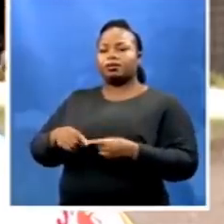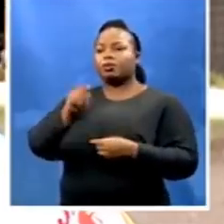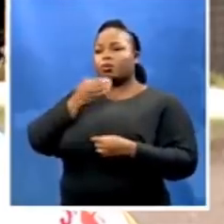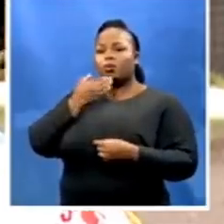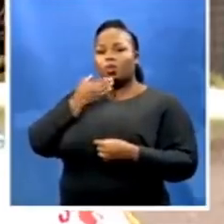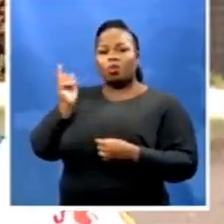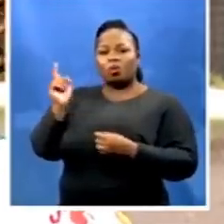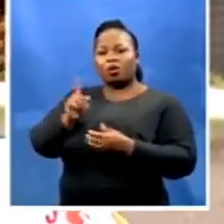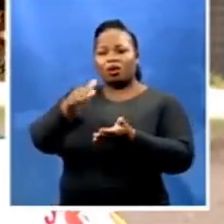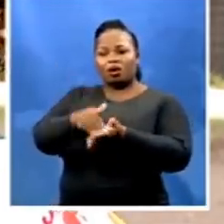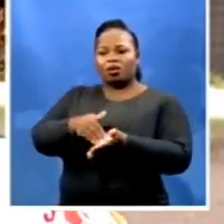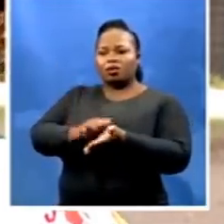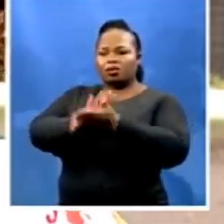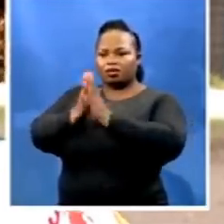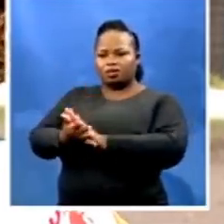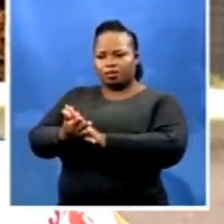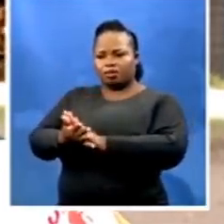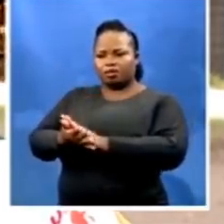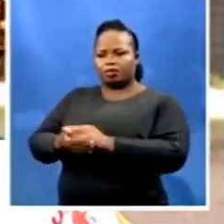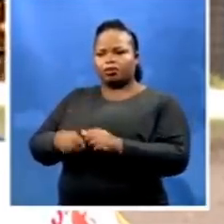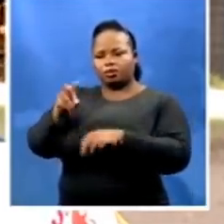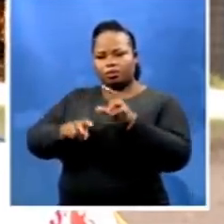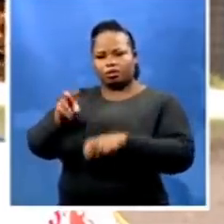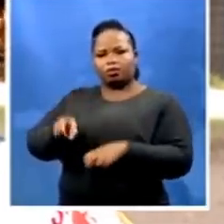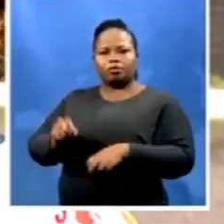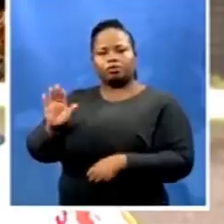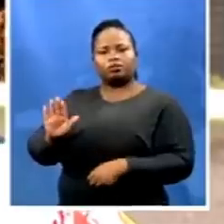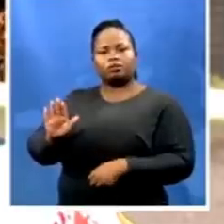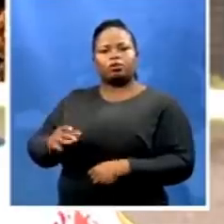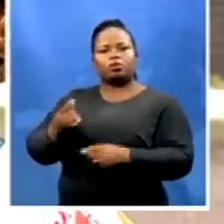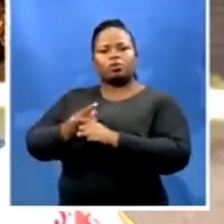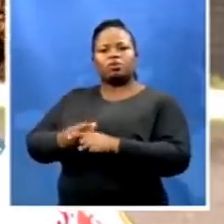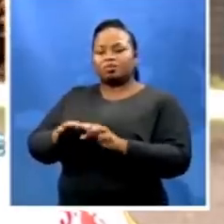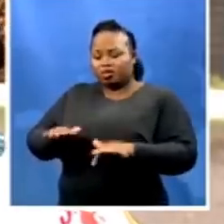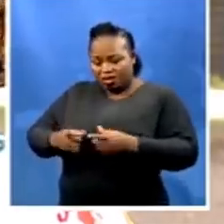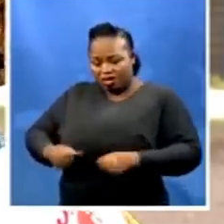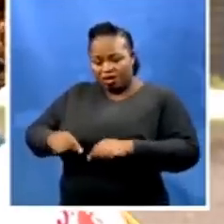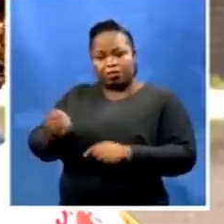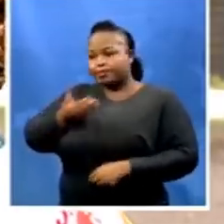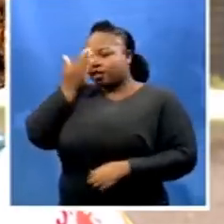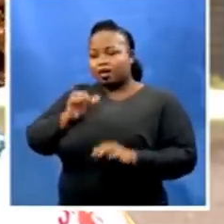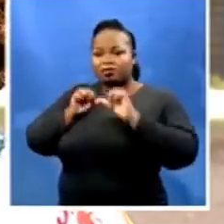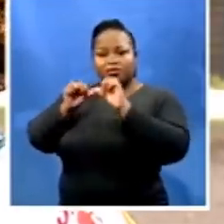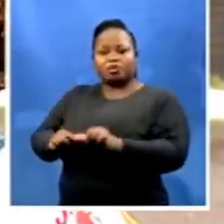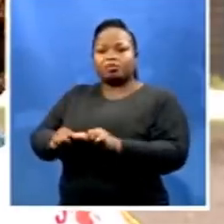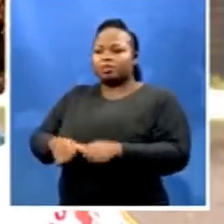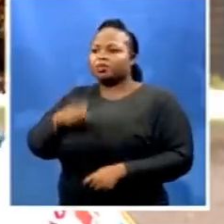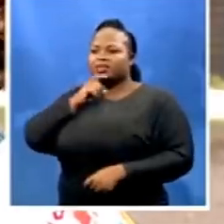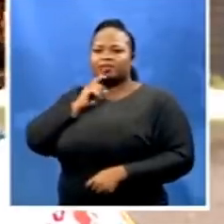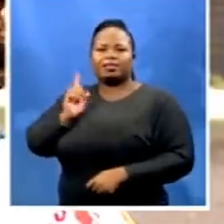and abantwana bethu ngempela kusazi ukuthi bazoqhubeka ukuthi basebenzise ini ngoba bathatha nama e-reader